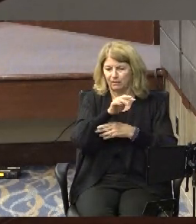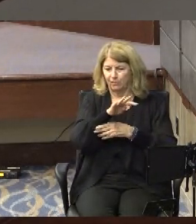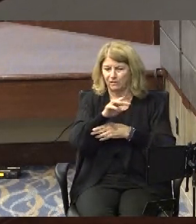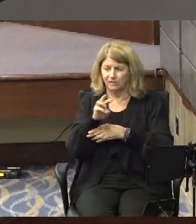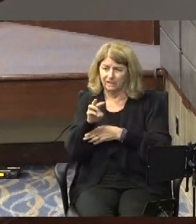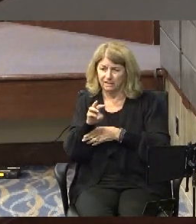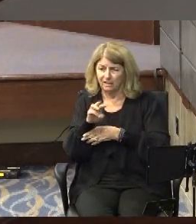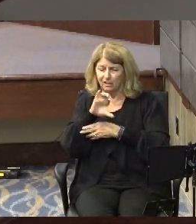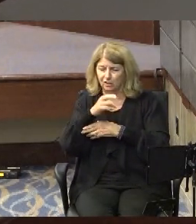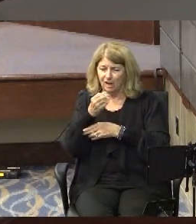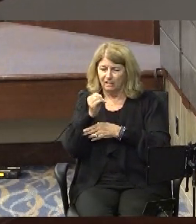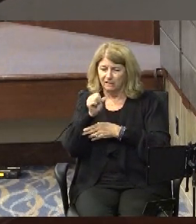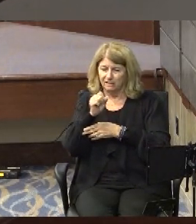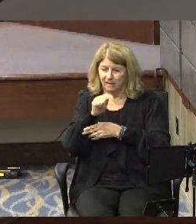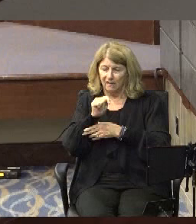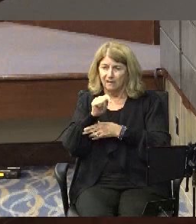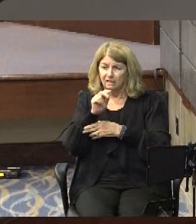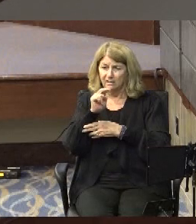of today,